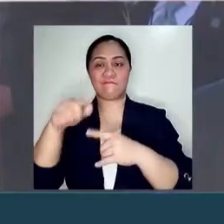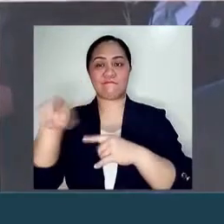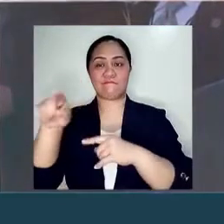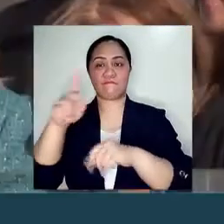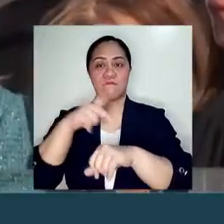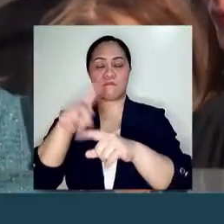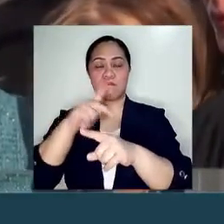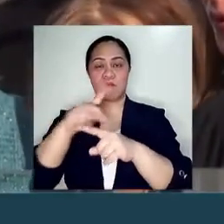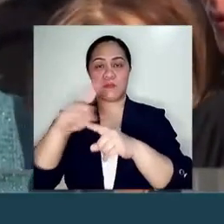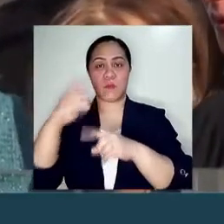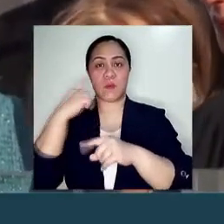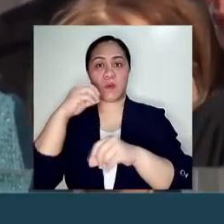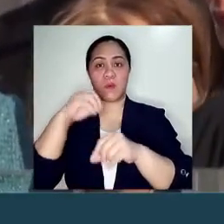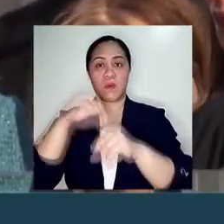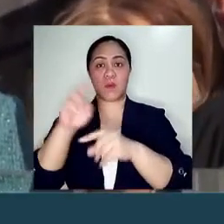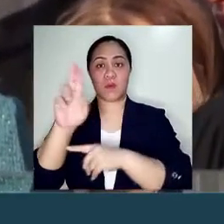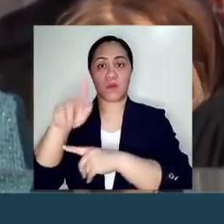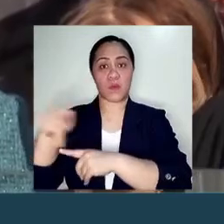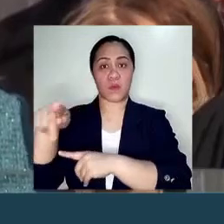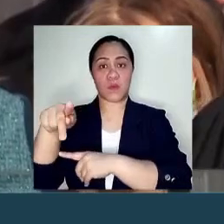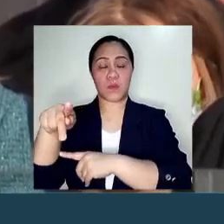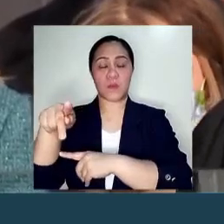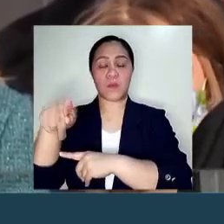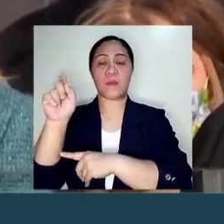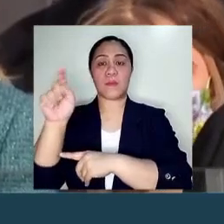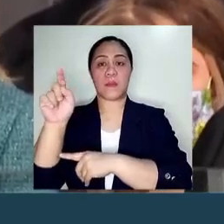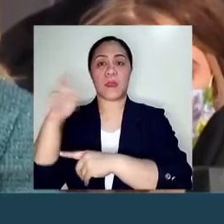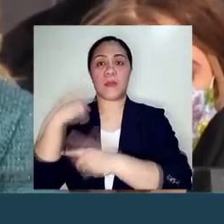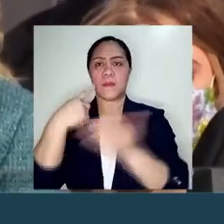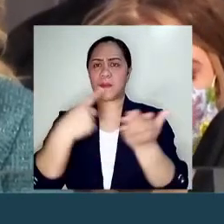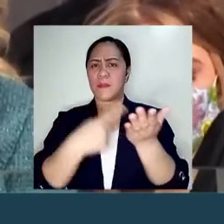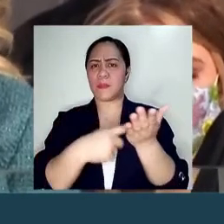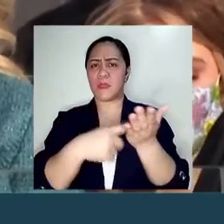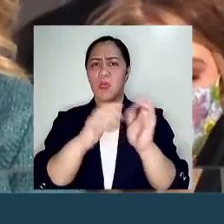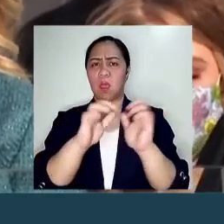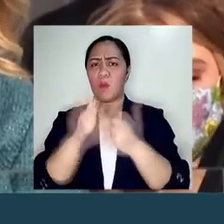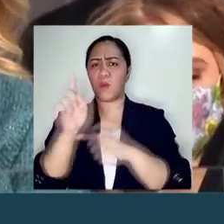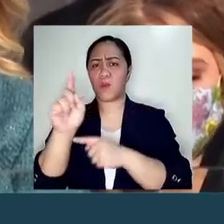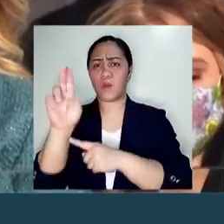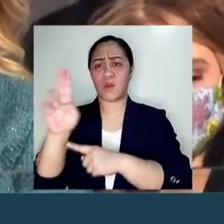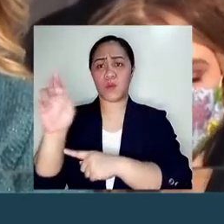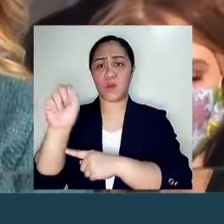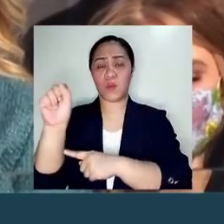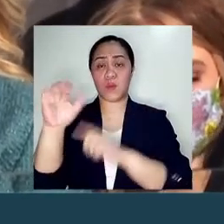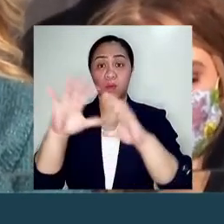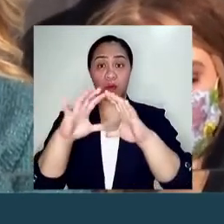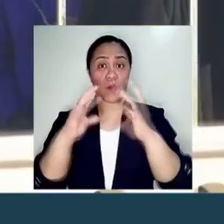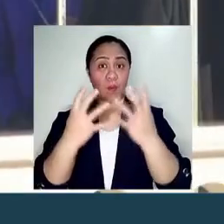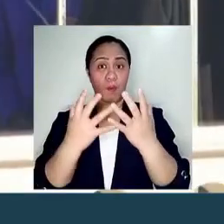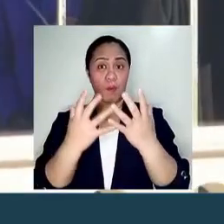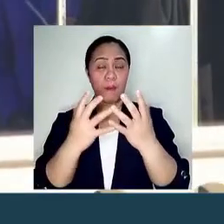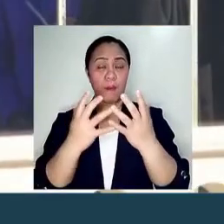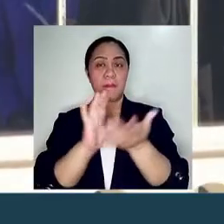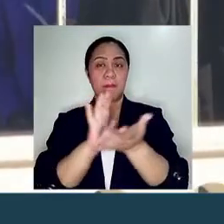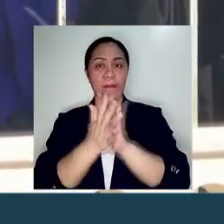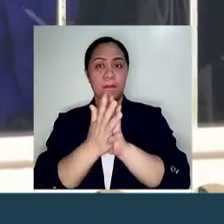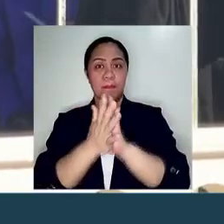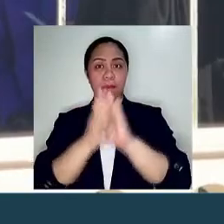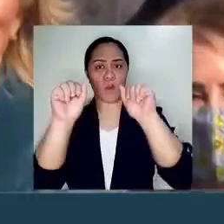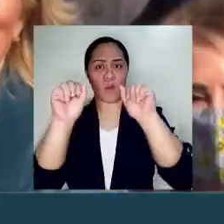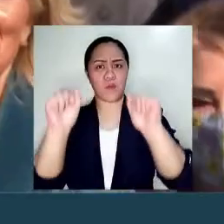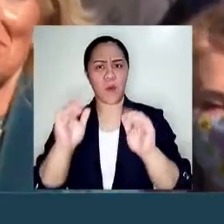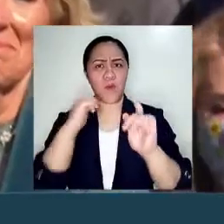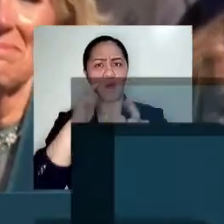at the University of the Philippines to discuss how the U.S. and the world is going to shape up under the Biden